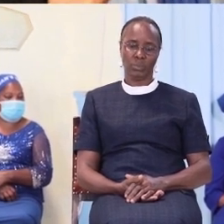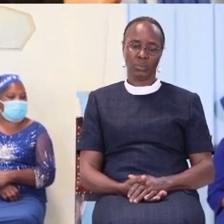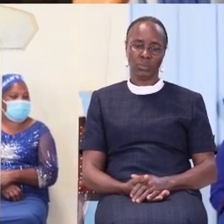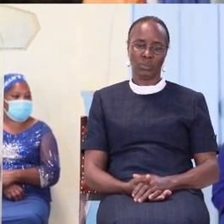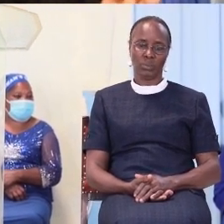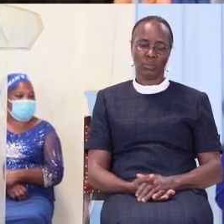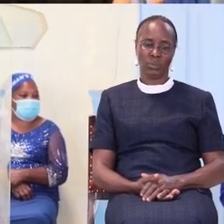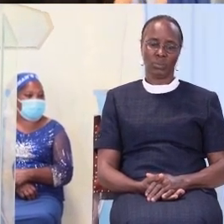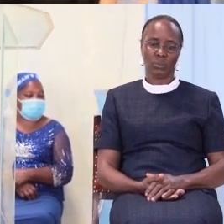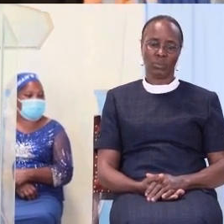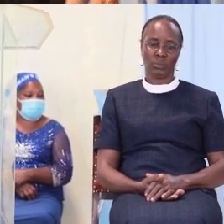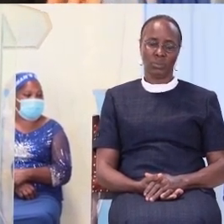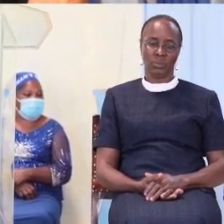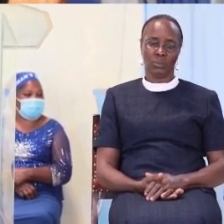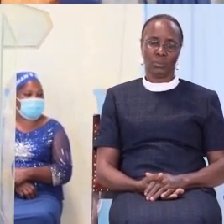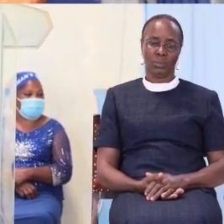Lamentation, chapter 3 and verse